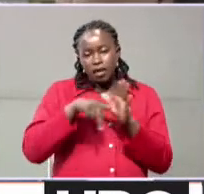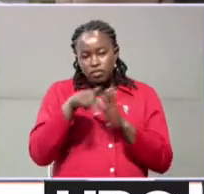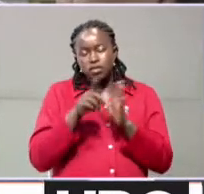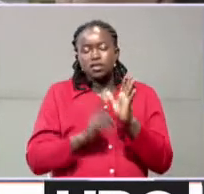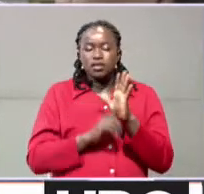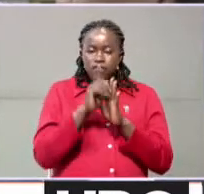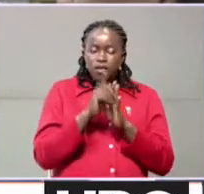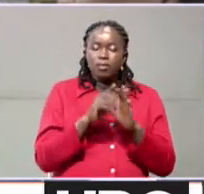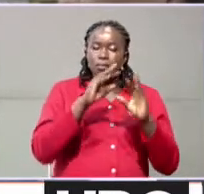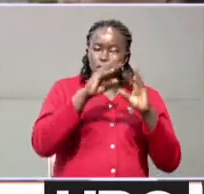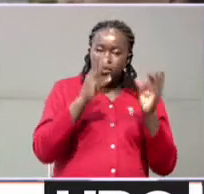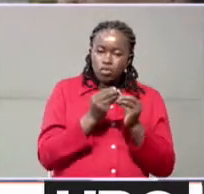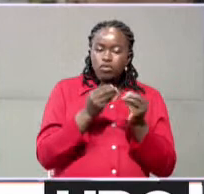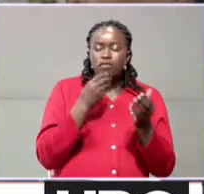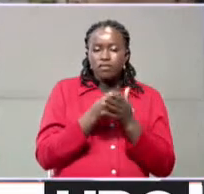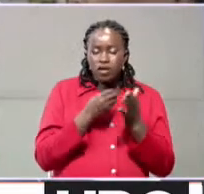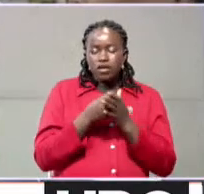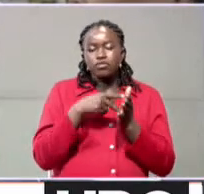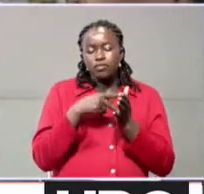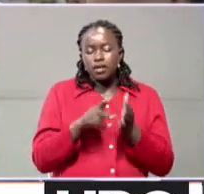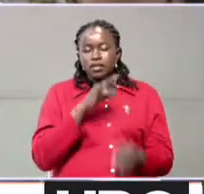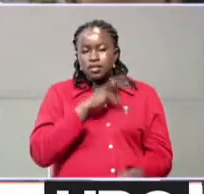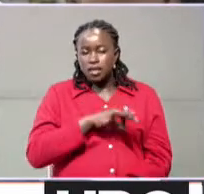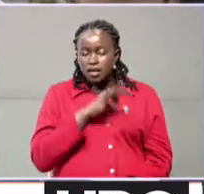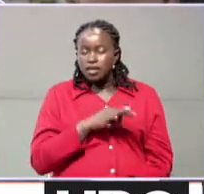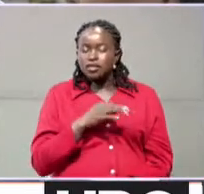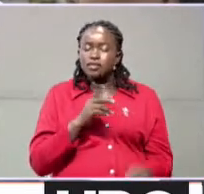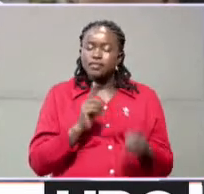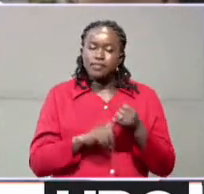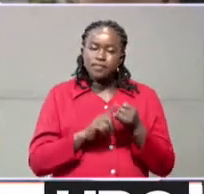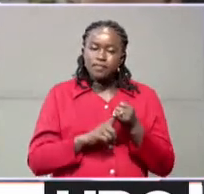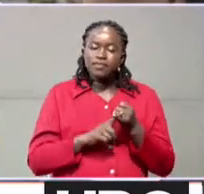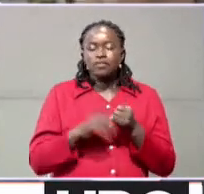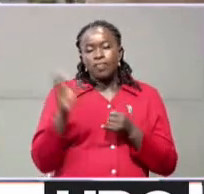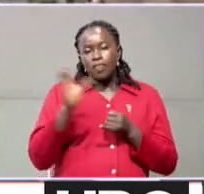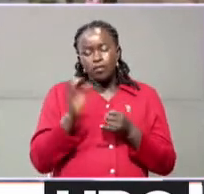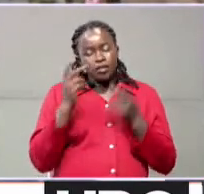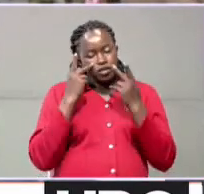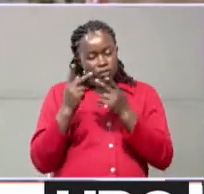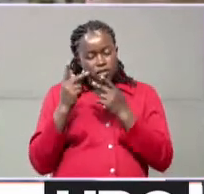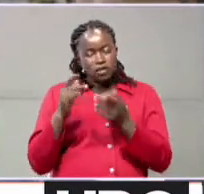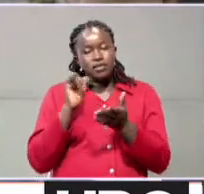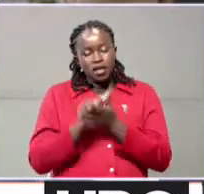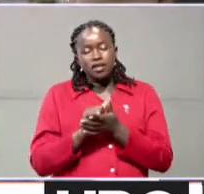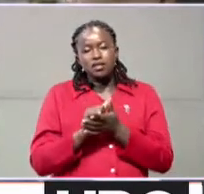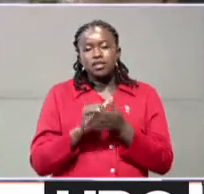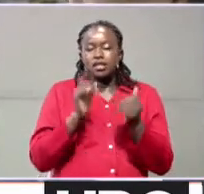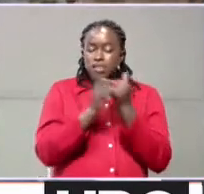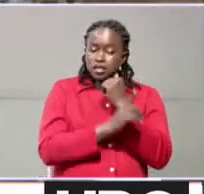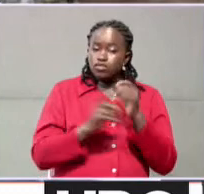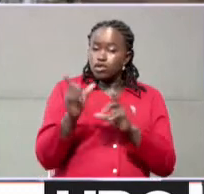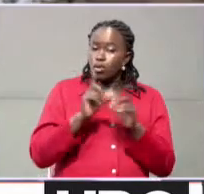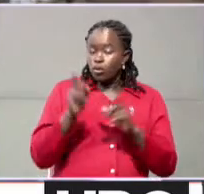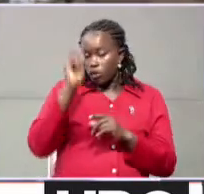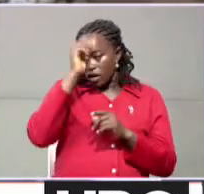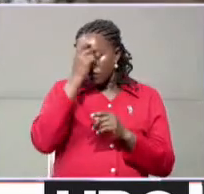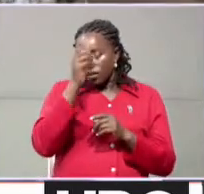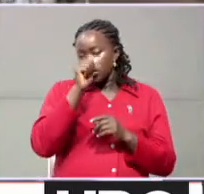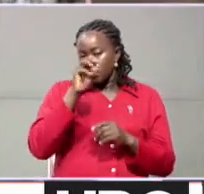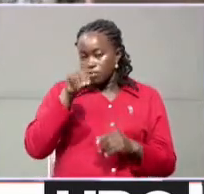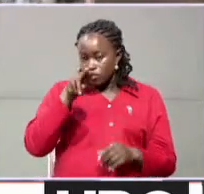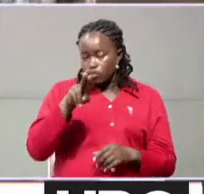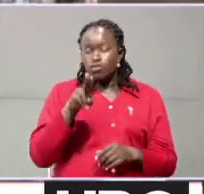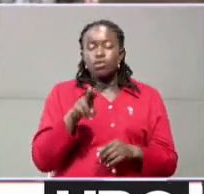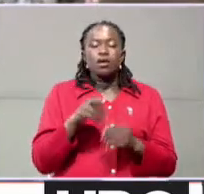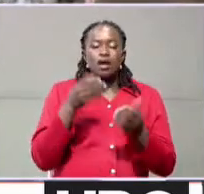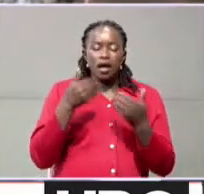model funds to pay salaries number one the company observed today amur this local government had a budget